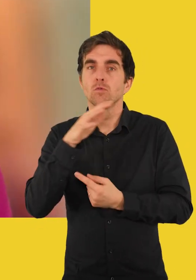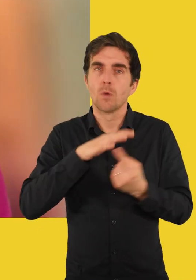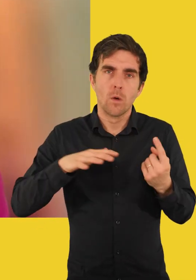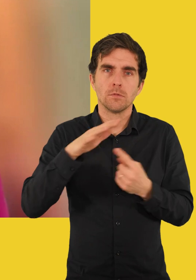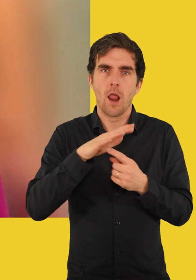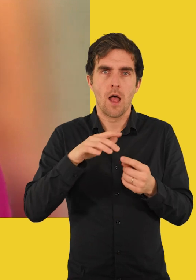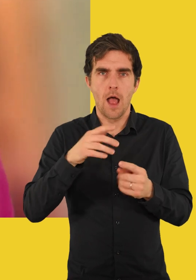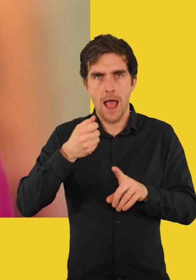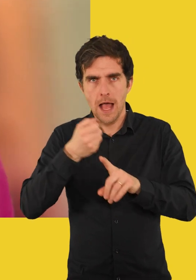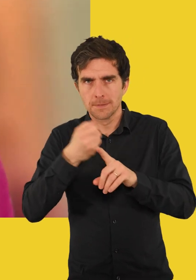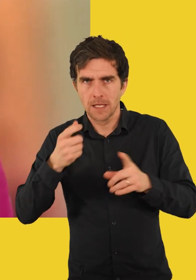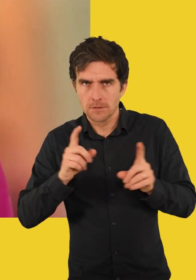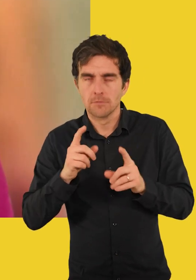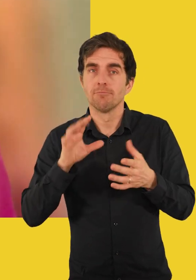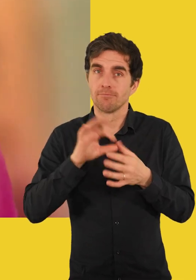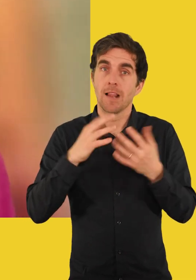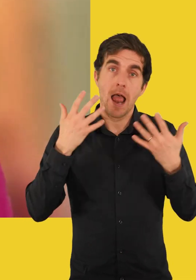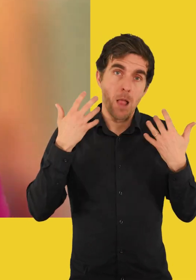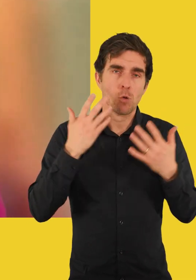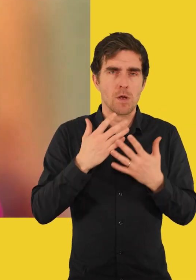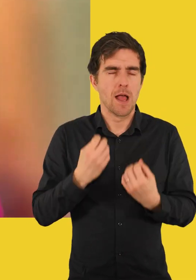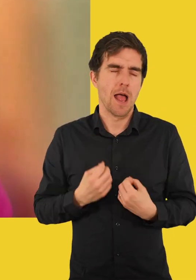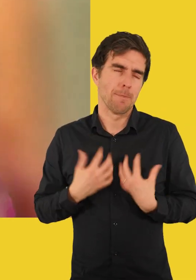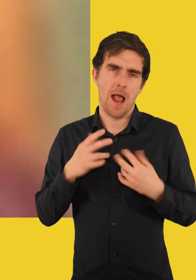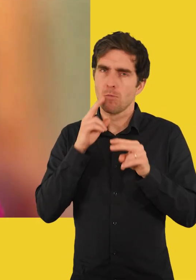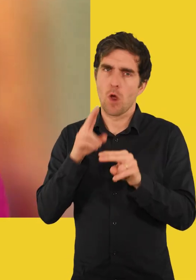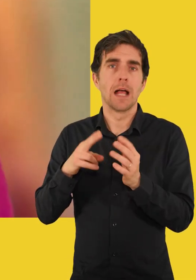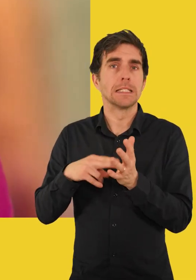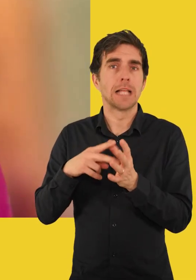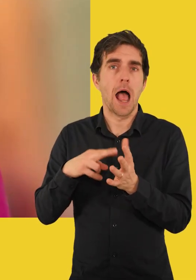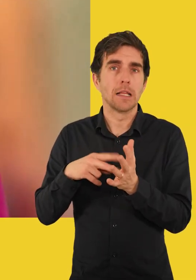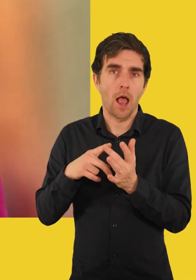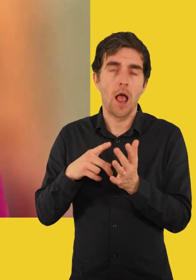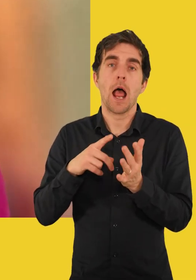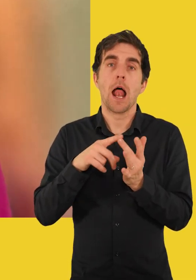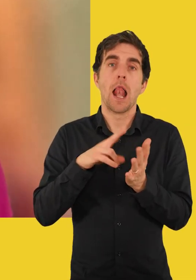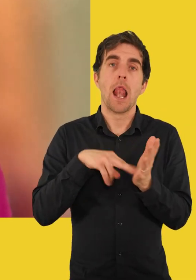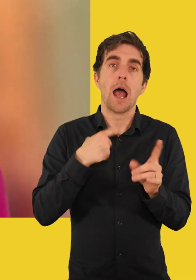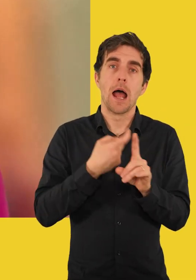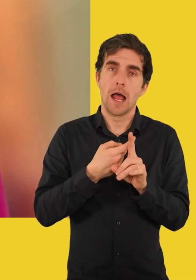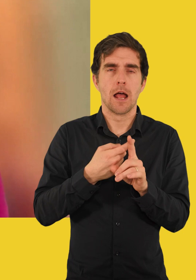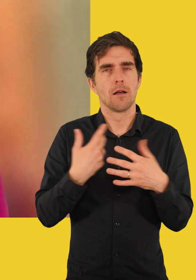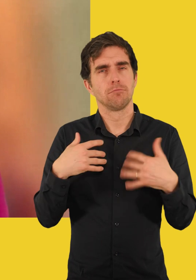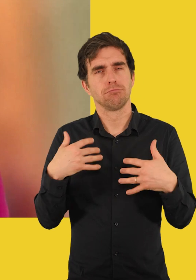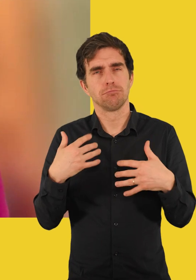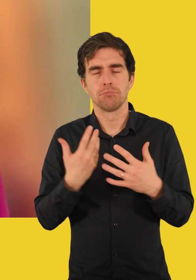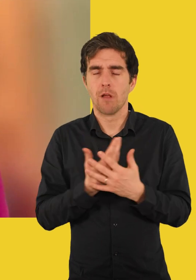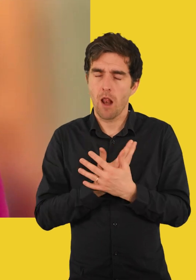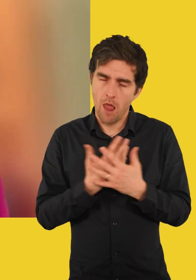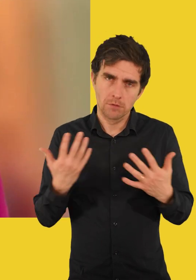especially climate justice. And I'm really inspired listening to Nani and Ink right now,